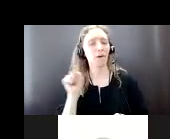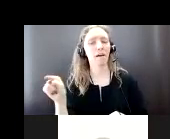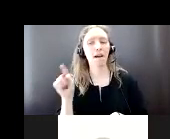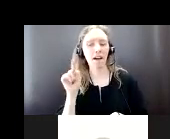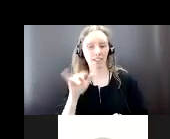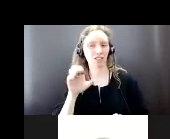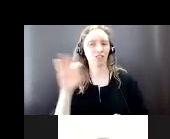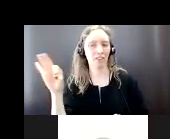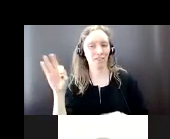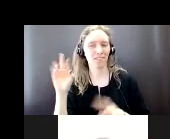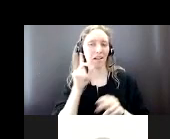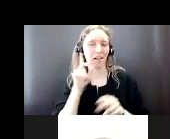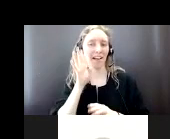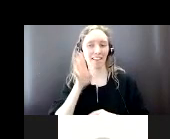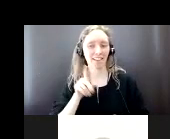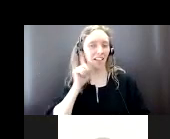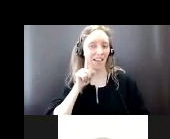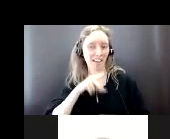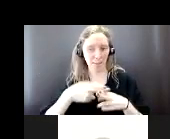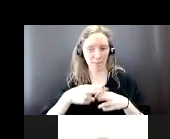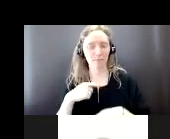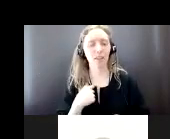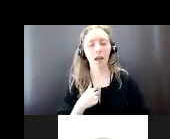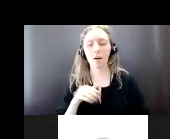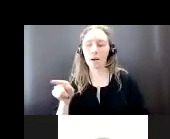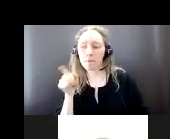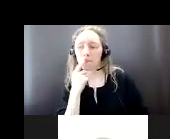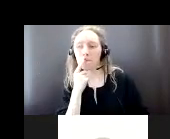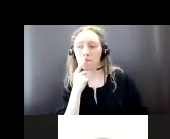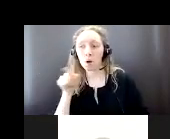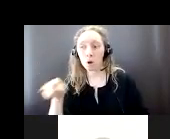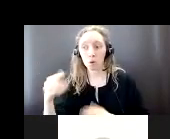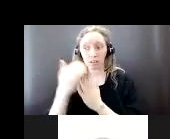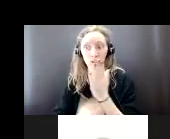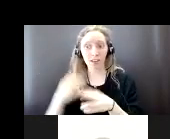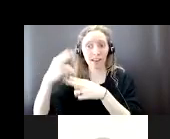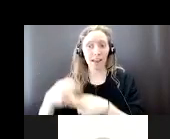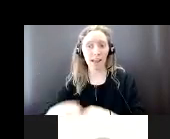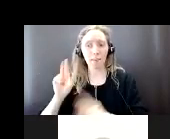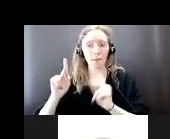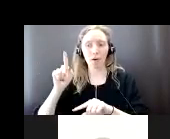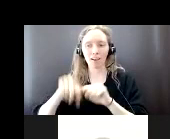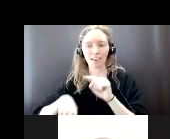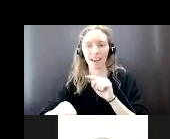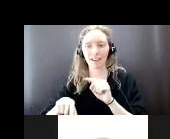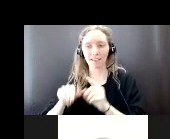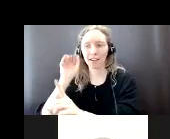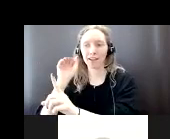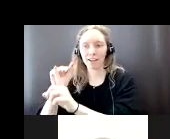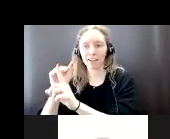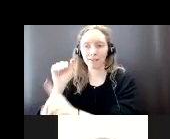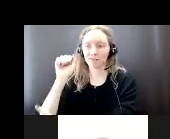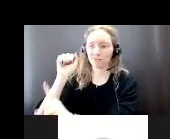list of people that he's defrauded and he can't go back and defraud a second time. So what do? We exchange